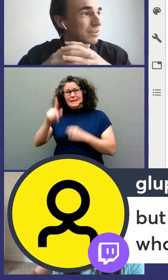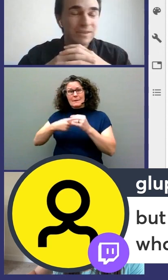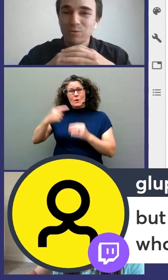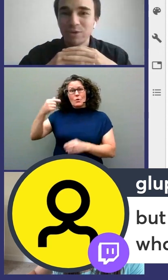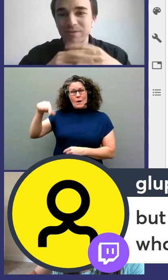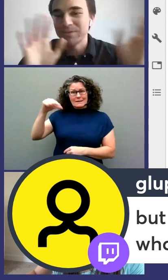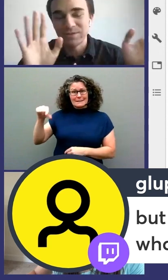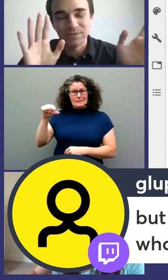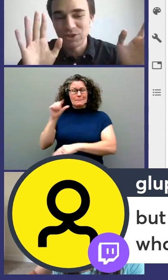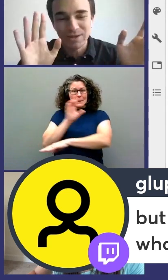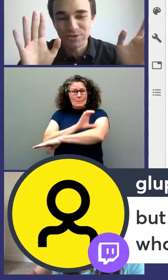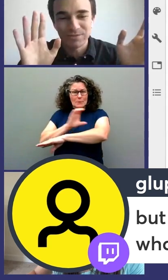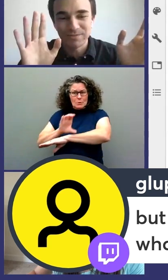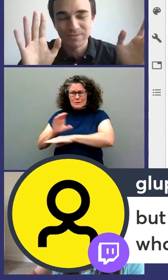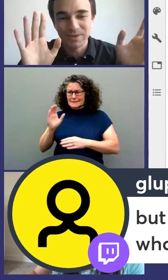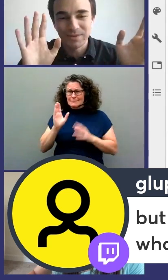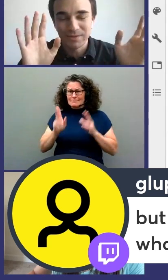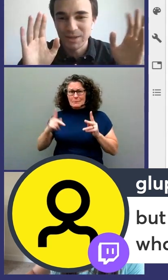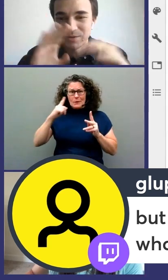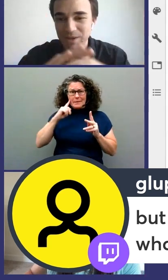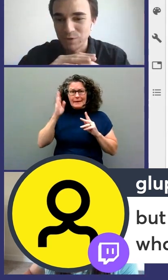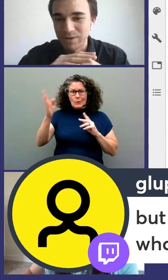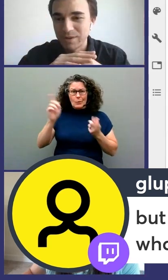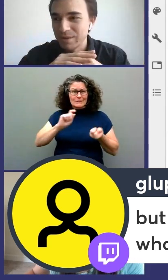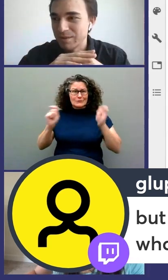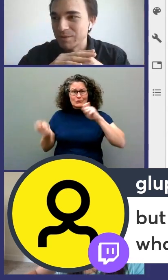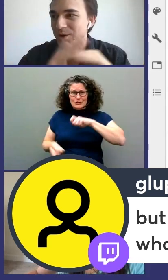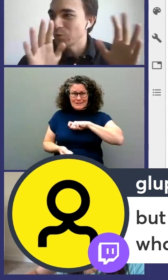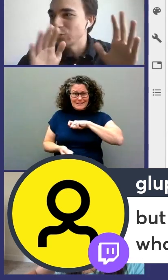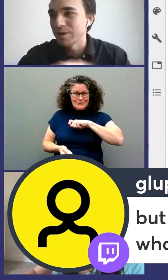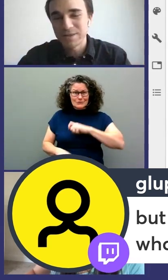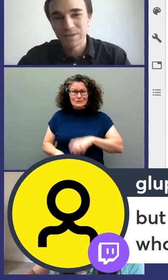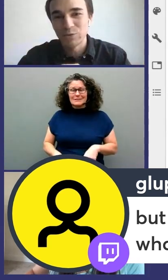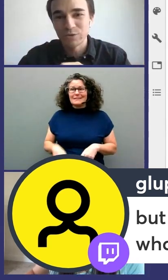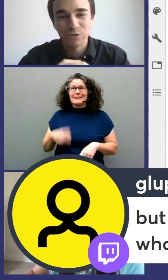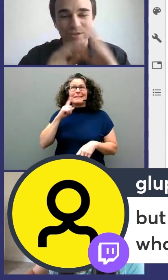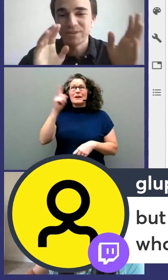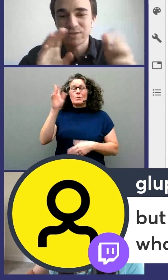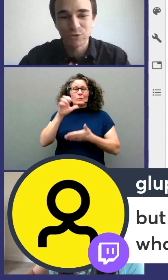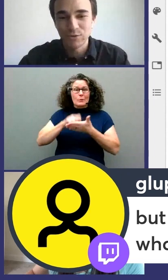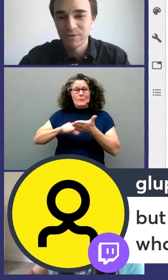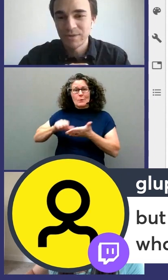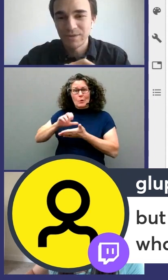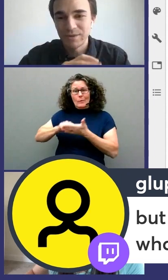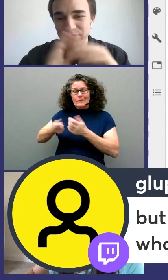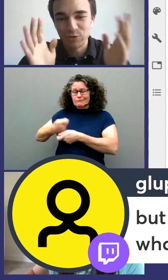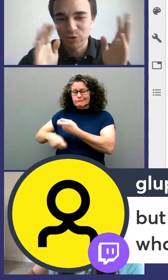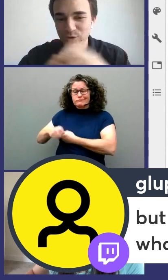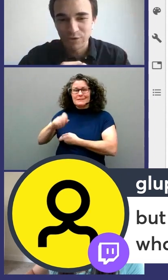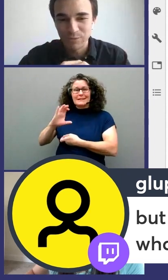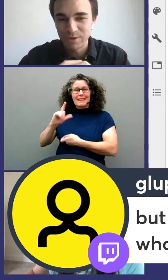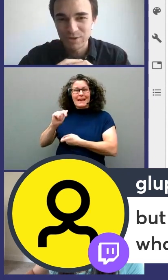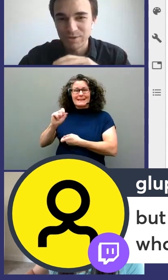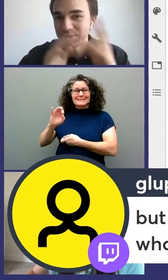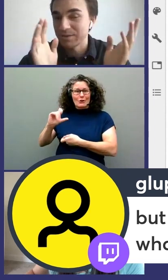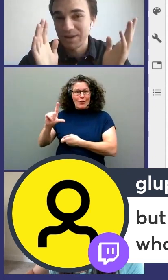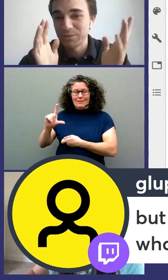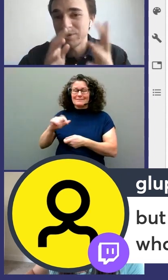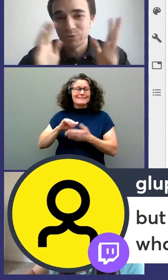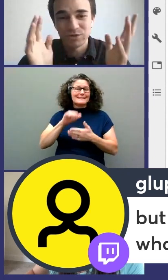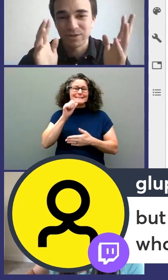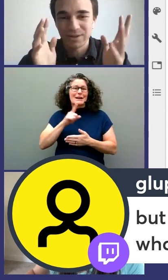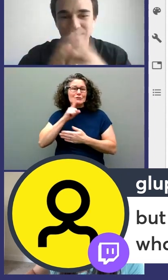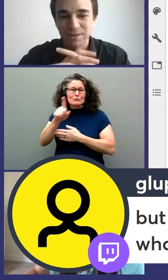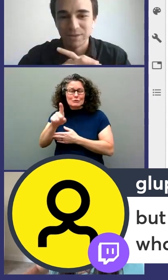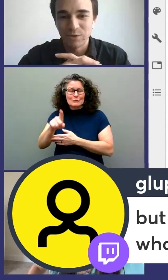People think that they will change, they will remove classical ones, which is not true. Future of computation is